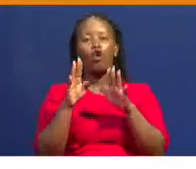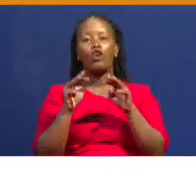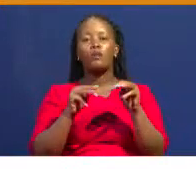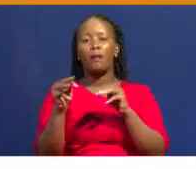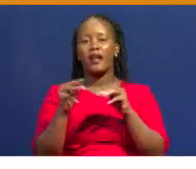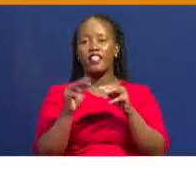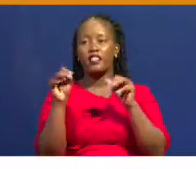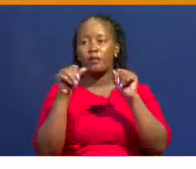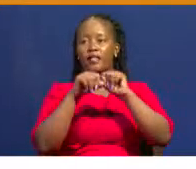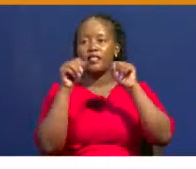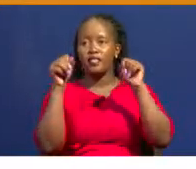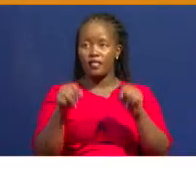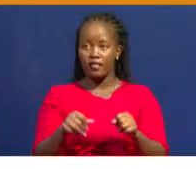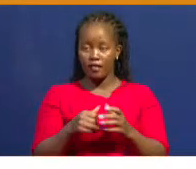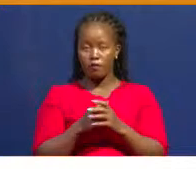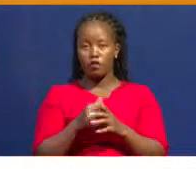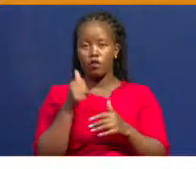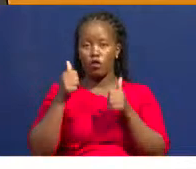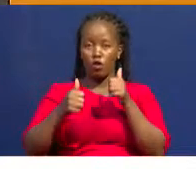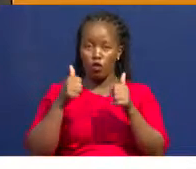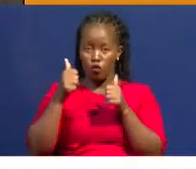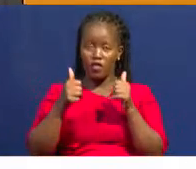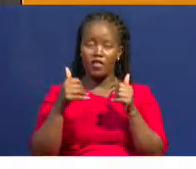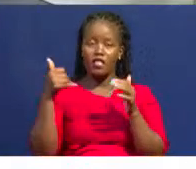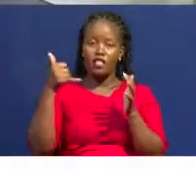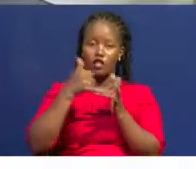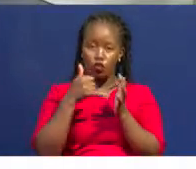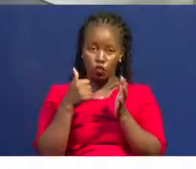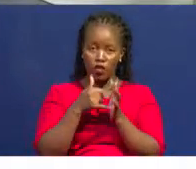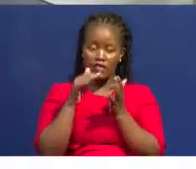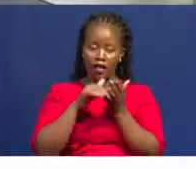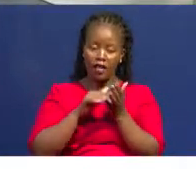through which even the transmission of data